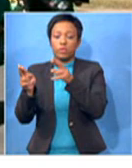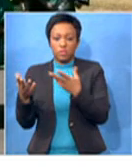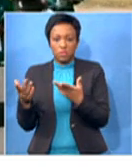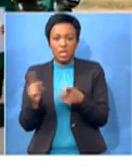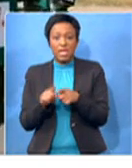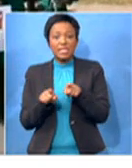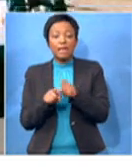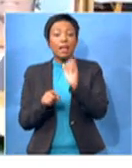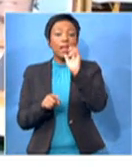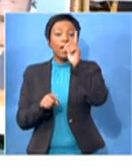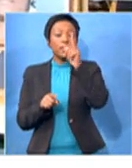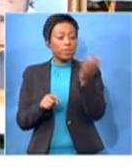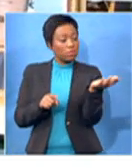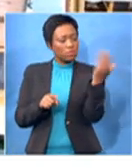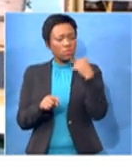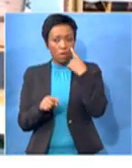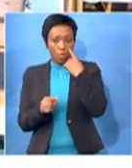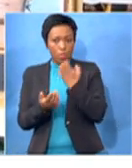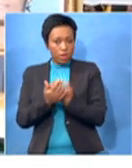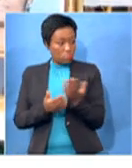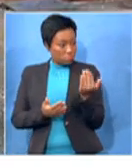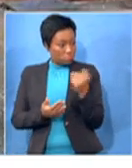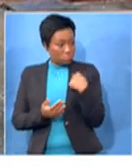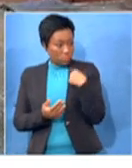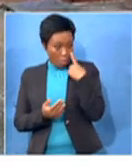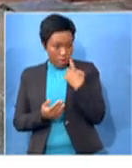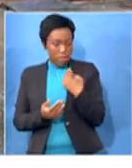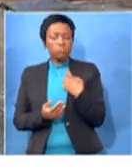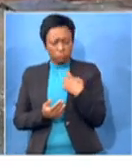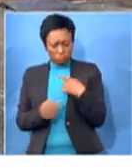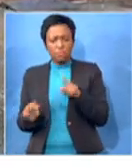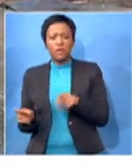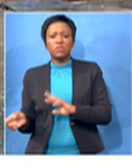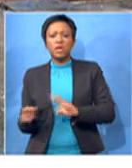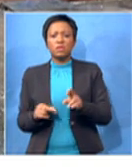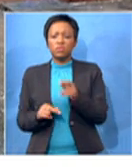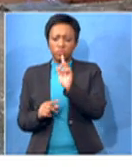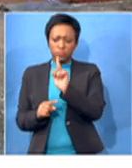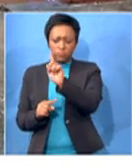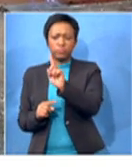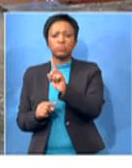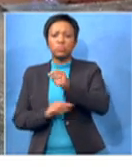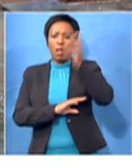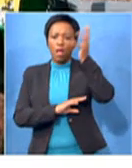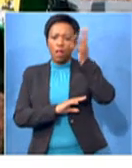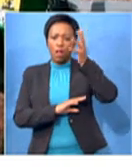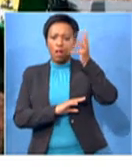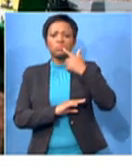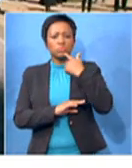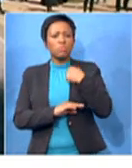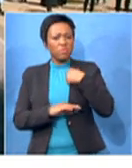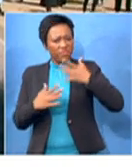to be a witness in that matter. Most times people away and become afraid because they believe that it